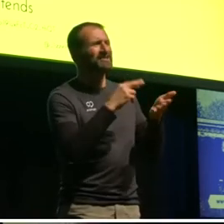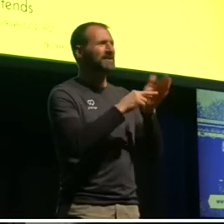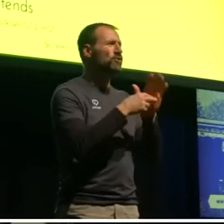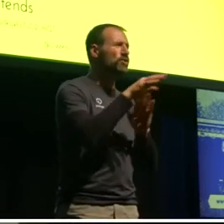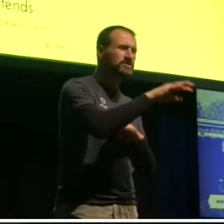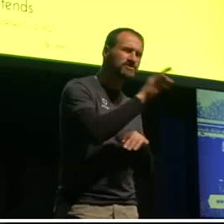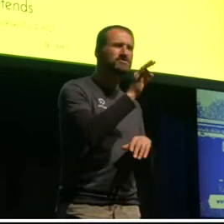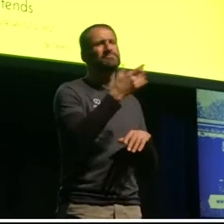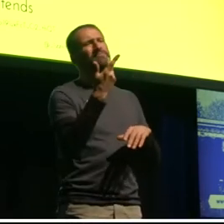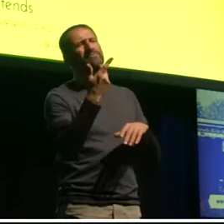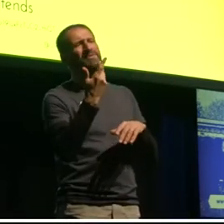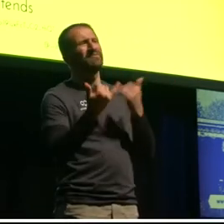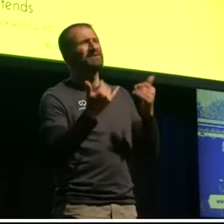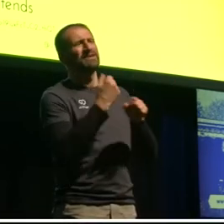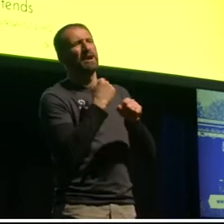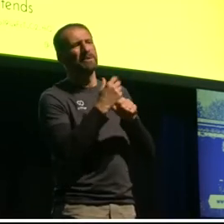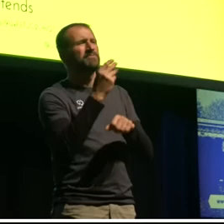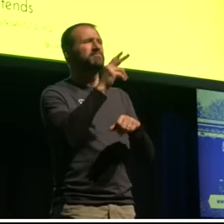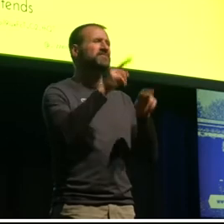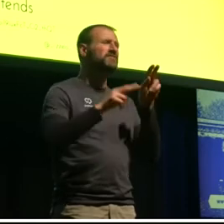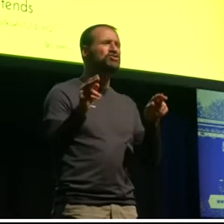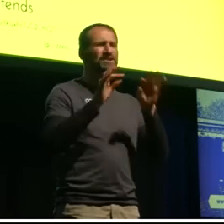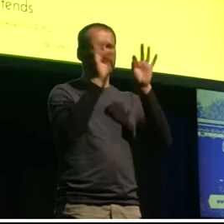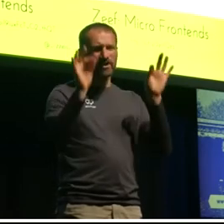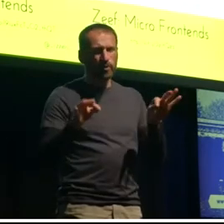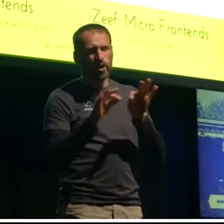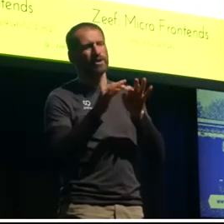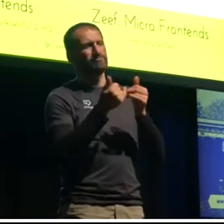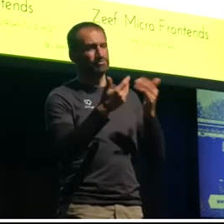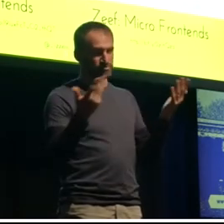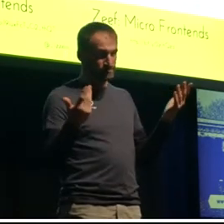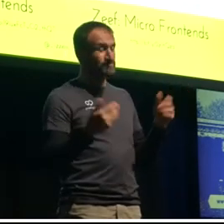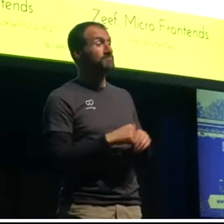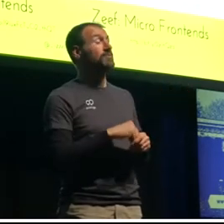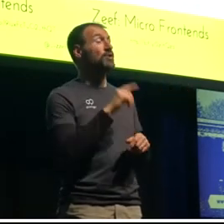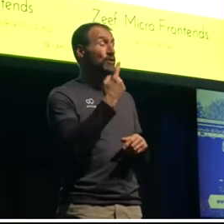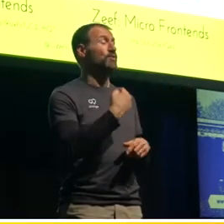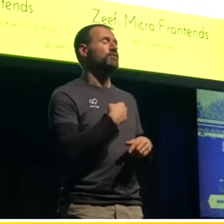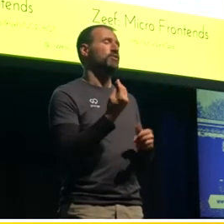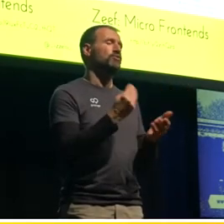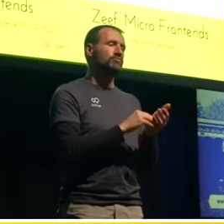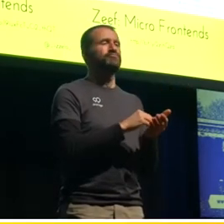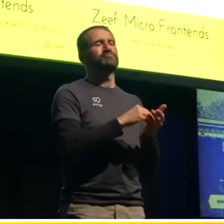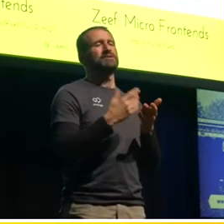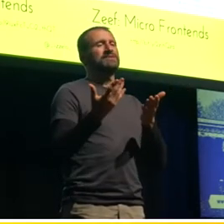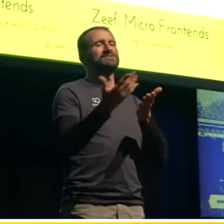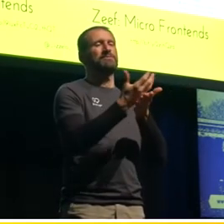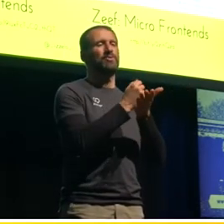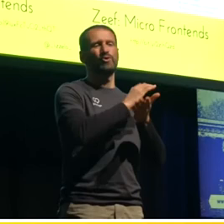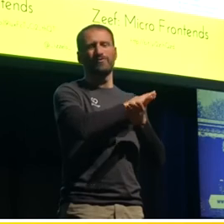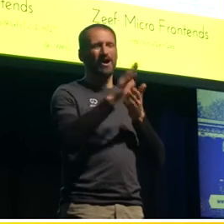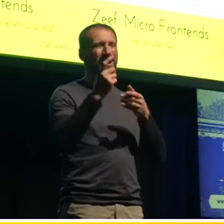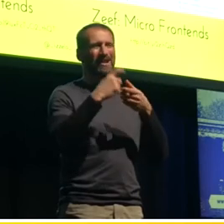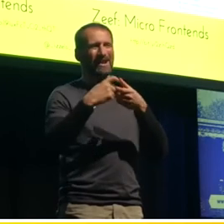used, how they did it with different frameworks. So you can look in that. And I also did a collection of all the links, so interesting